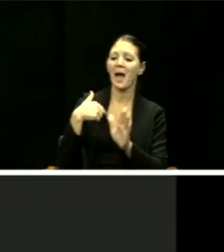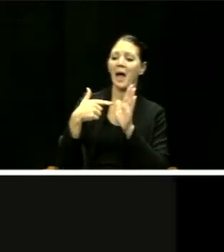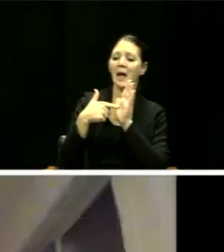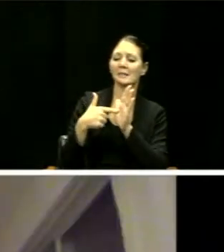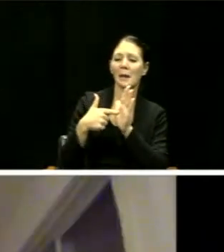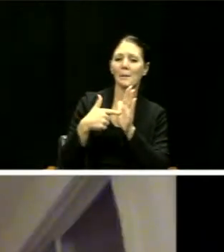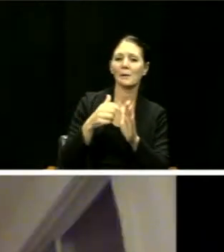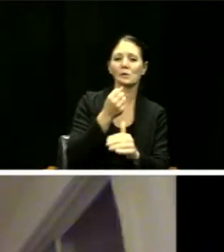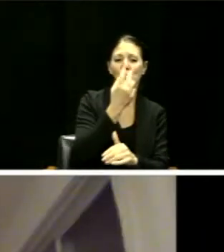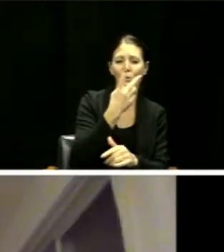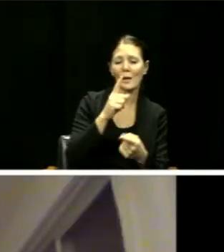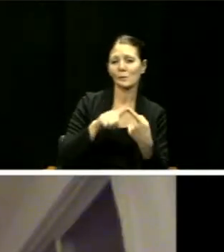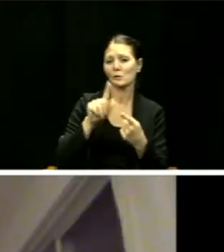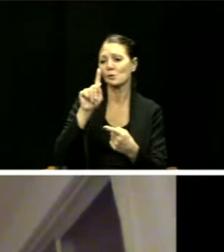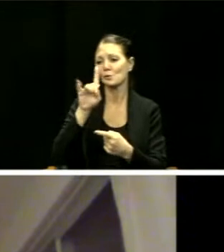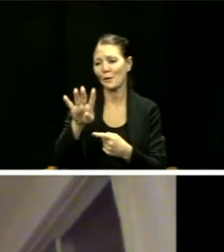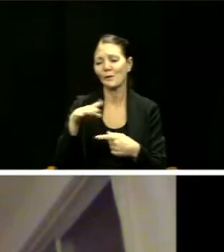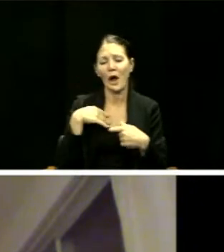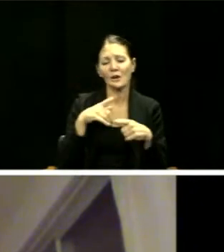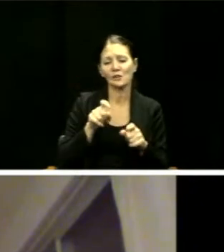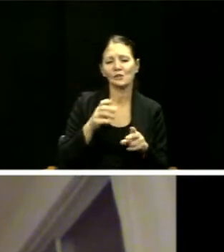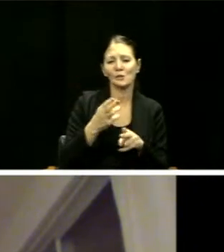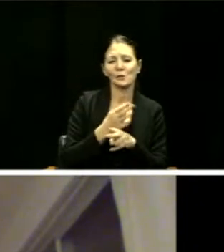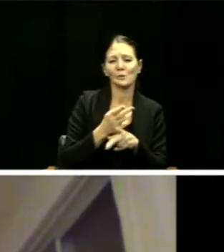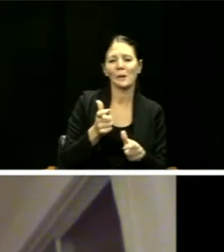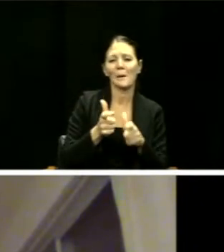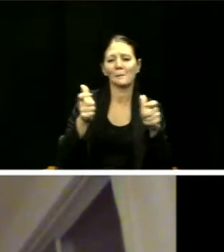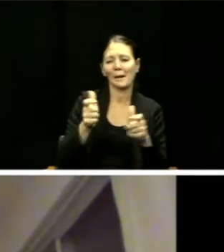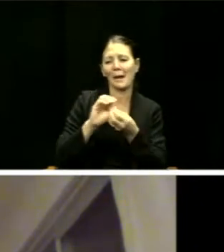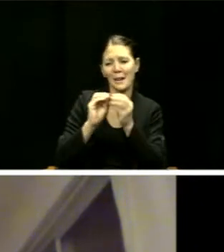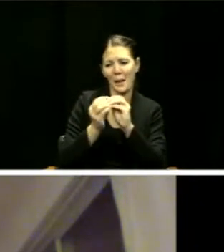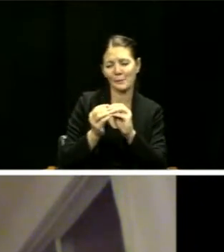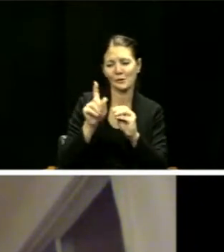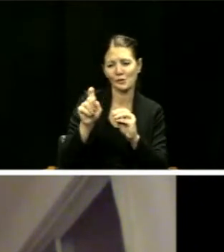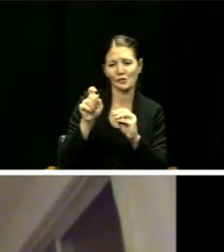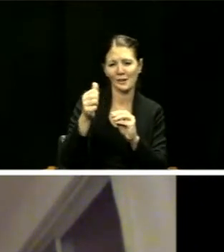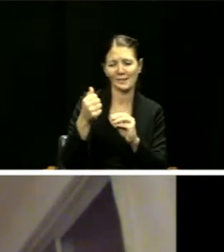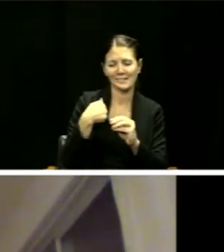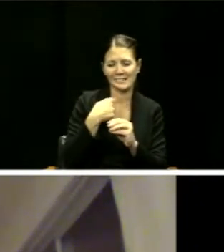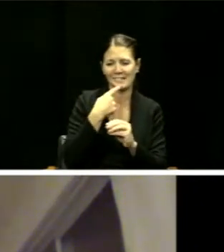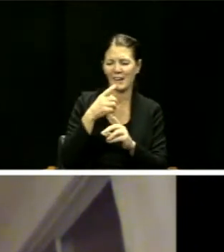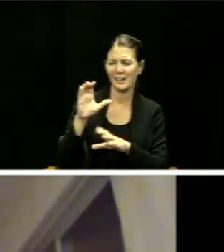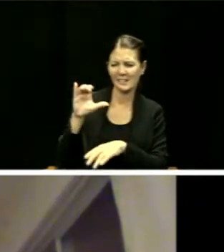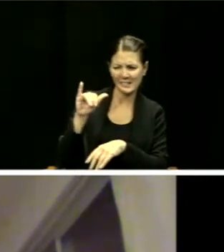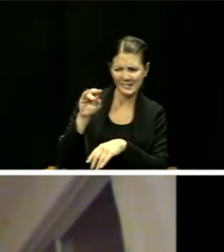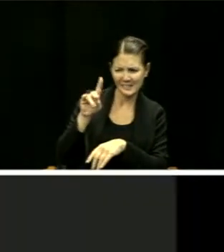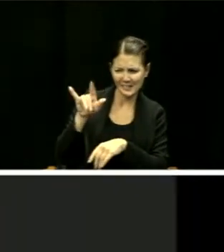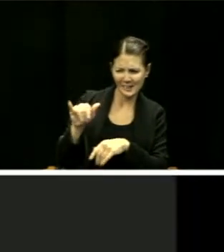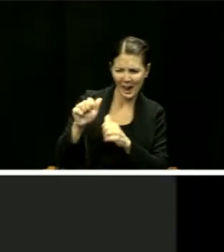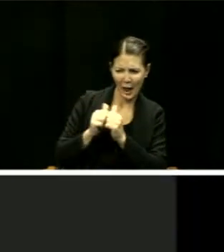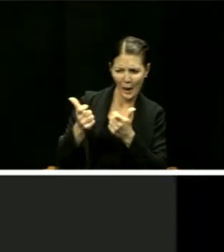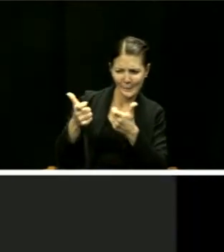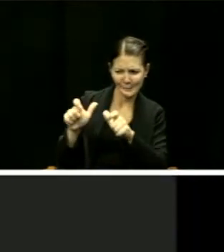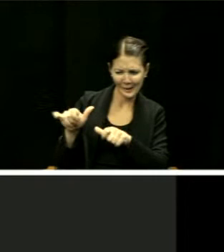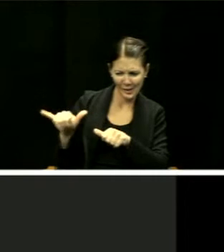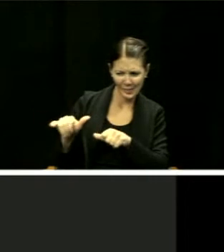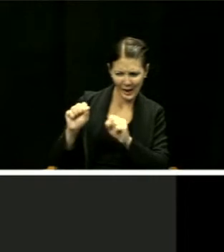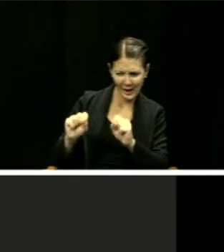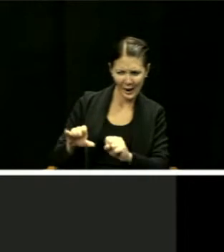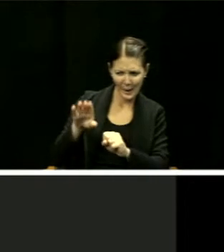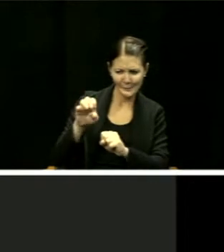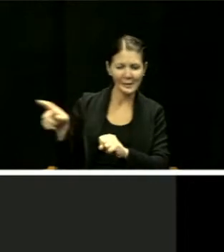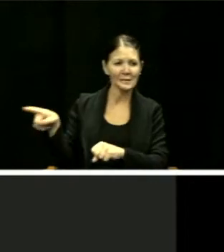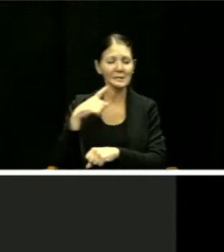24, probably I could have used a bigger size. Cindy, how big do the drains get up to at the downstream end? Well, in that area, the St.